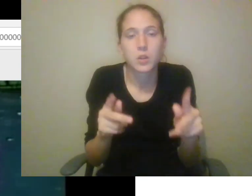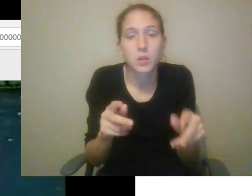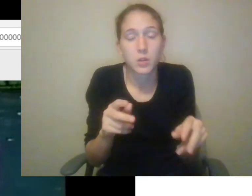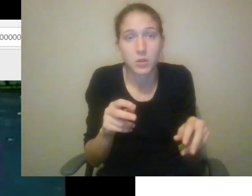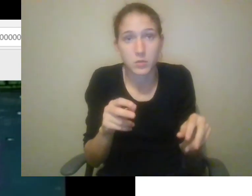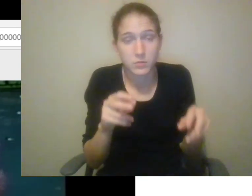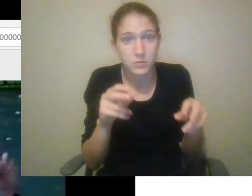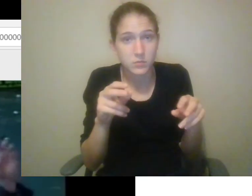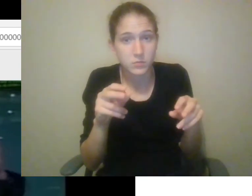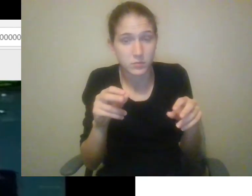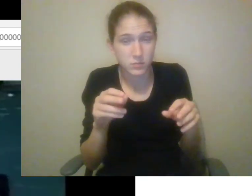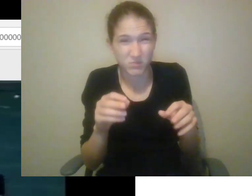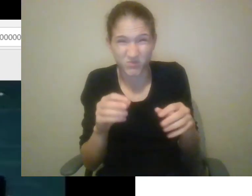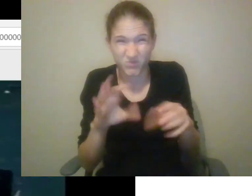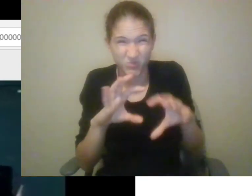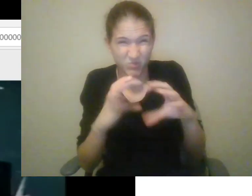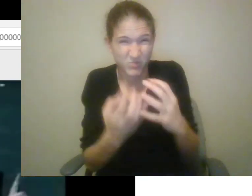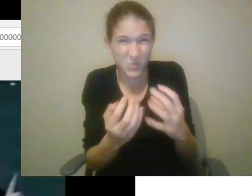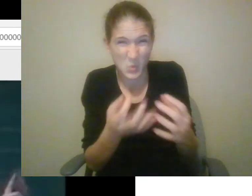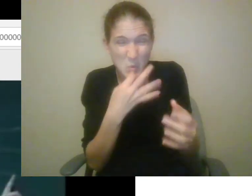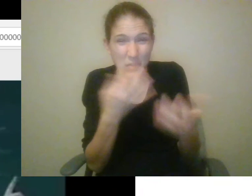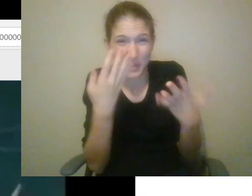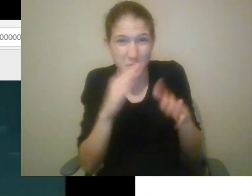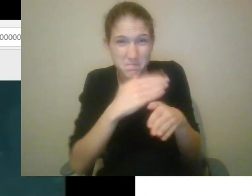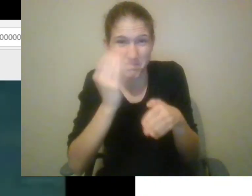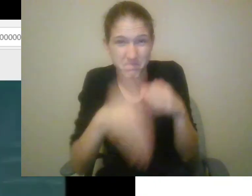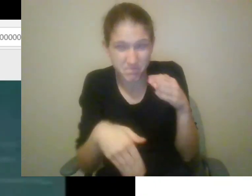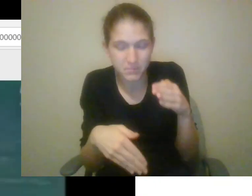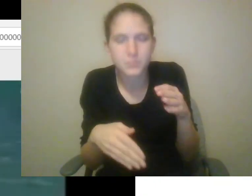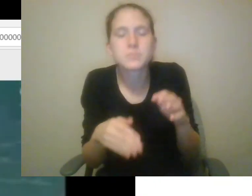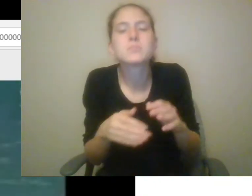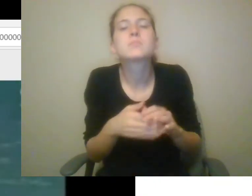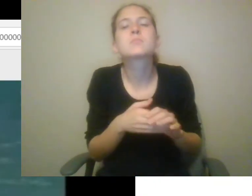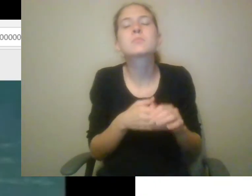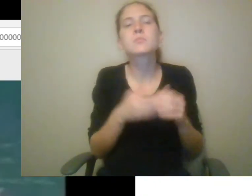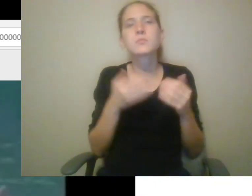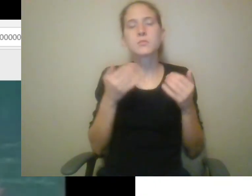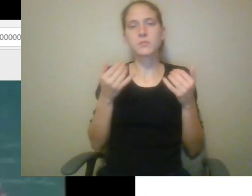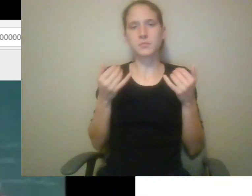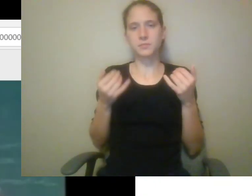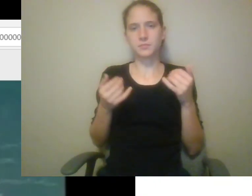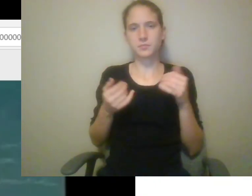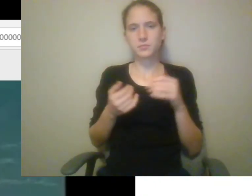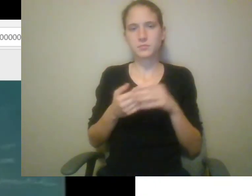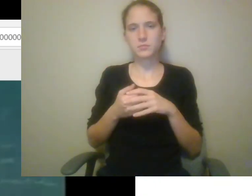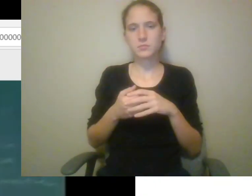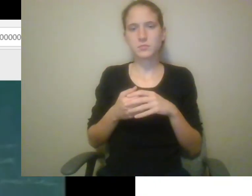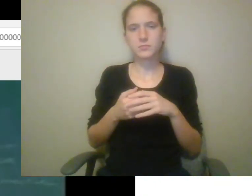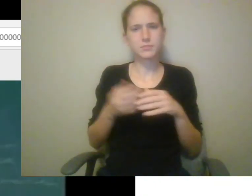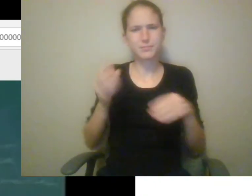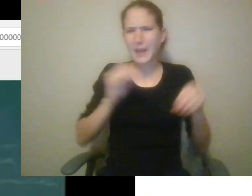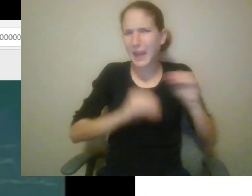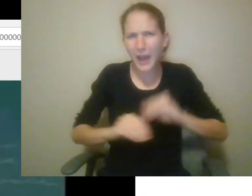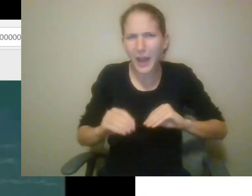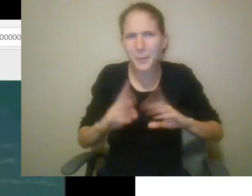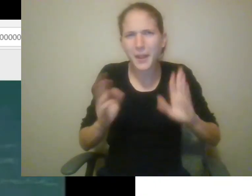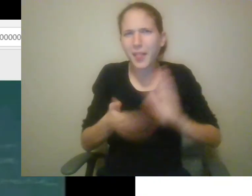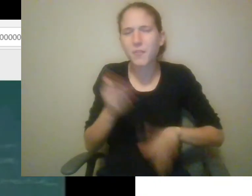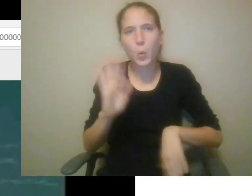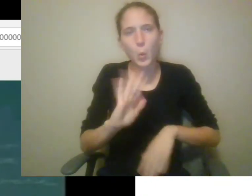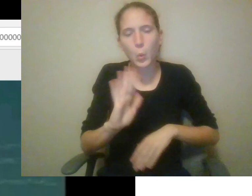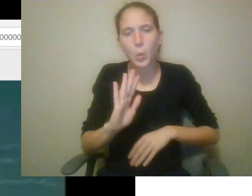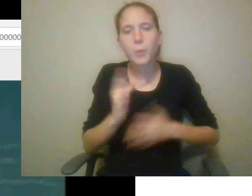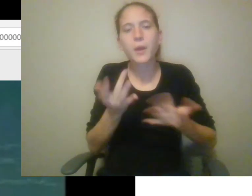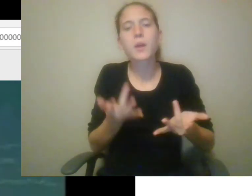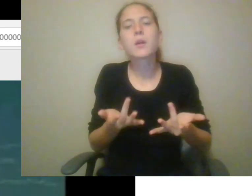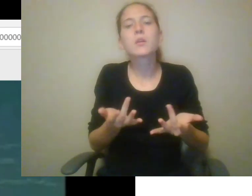water, and you'll see the difference. Now, class is almost over. Let me just finish. All right, what we did today is we were able to... No, don't pack up. What we